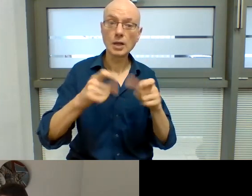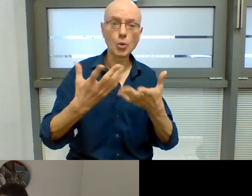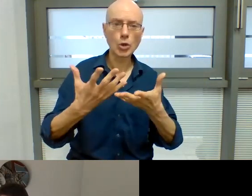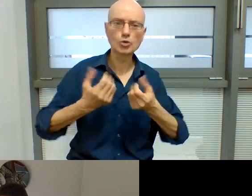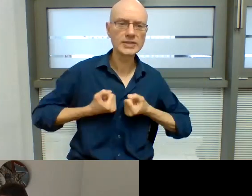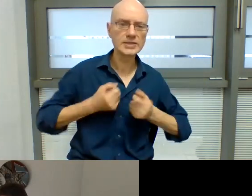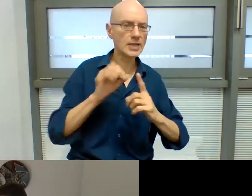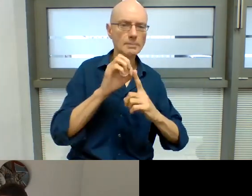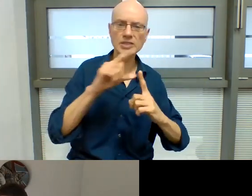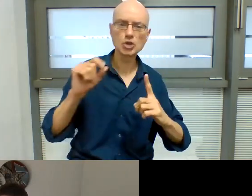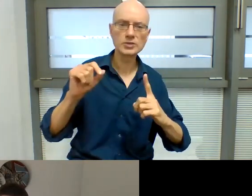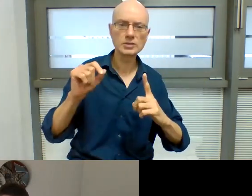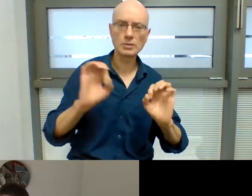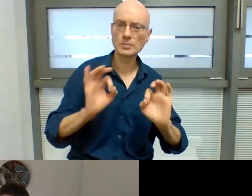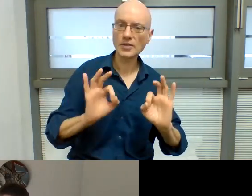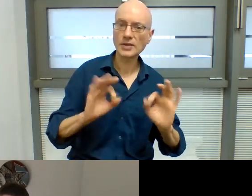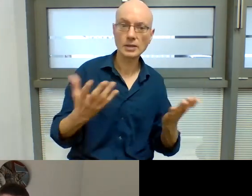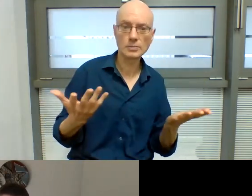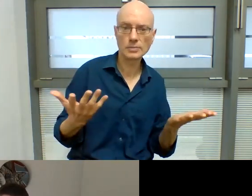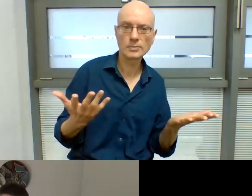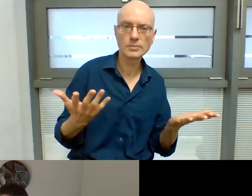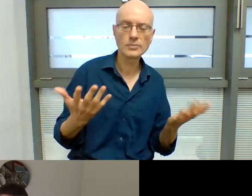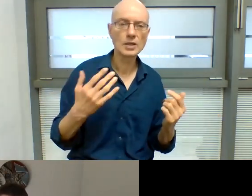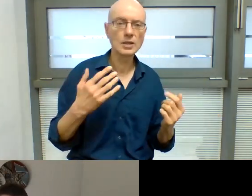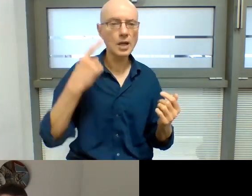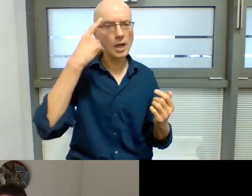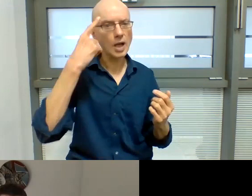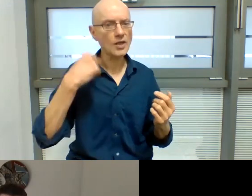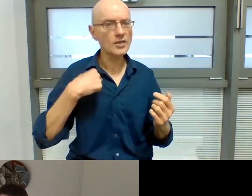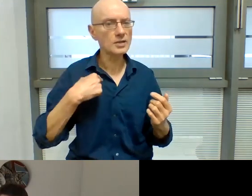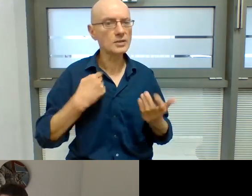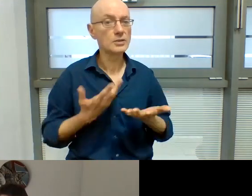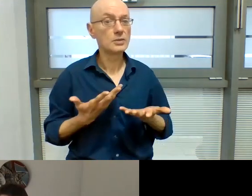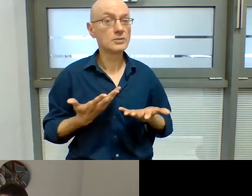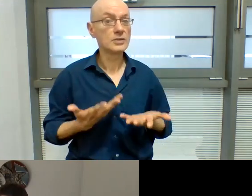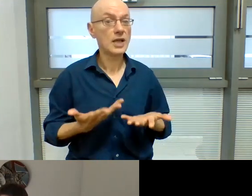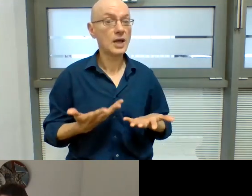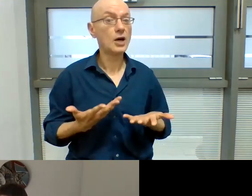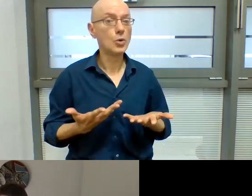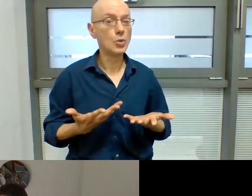digital format, and I really think it's time for these